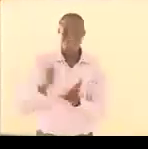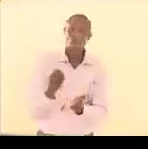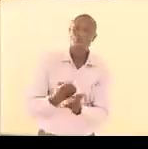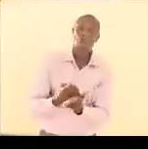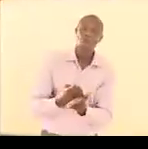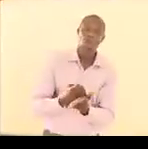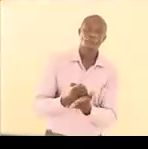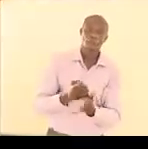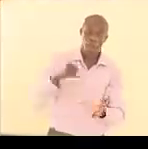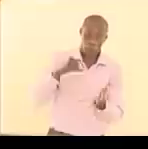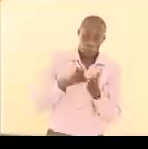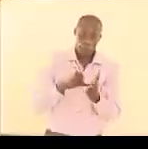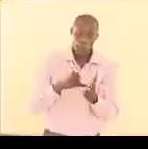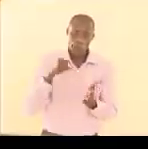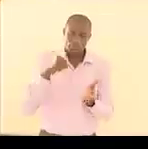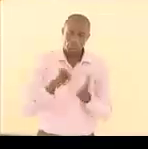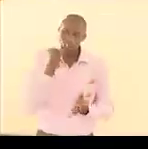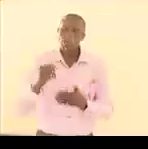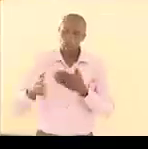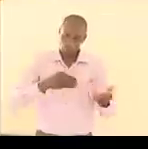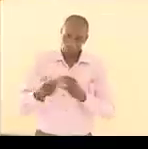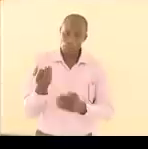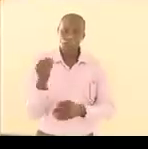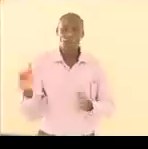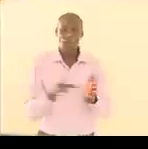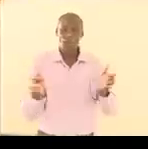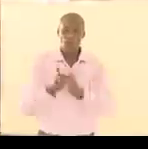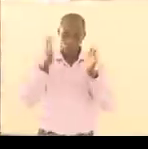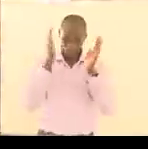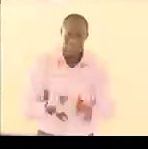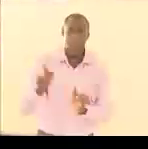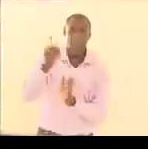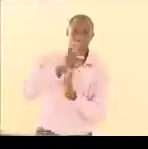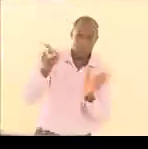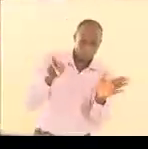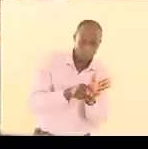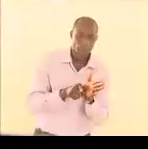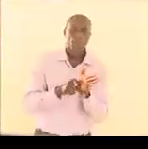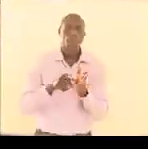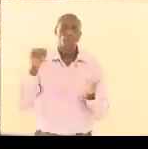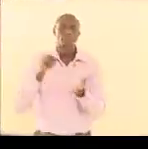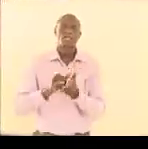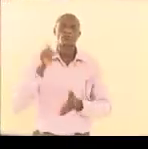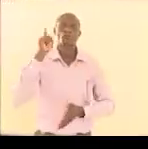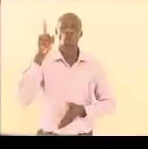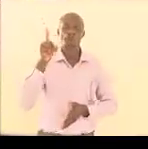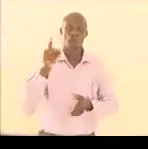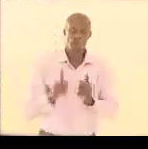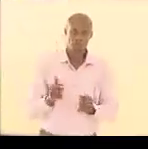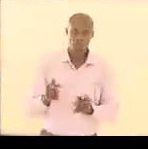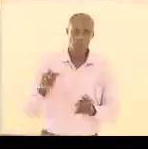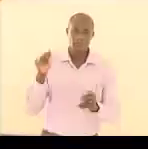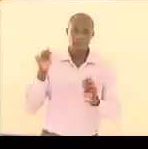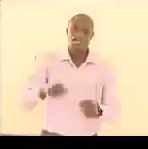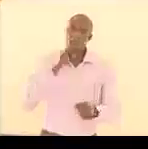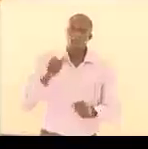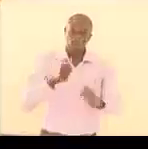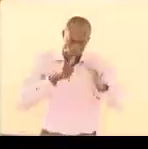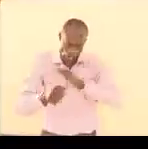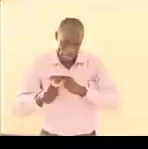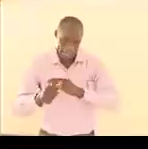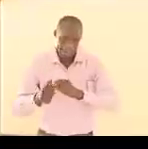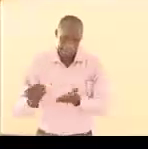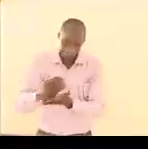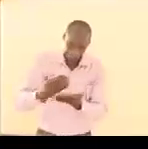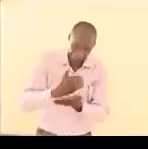political economy. It is a matter of Christian principle that one person cannot hoard or